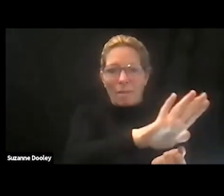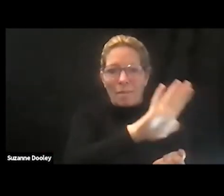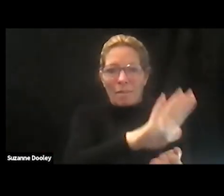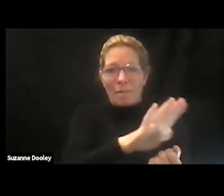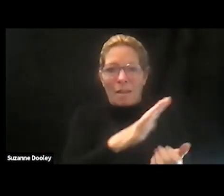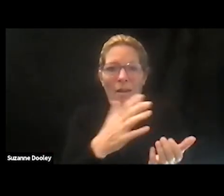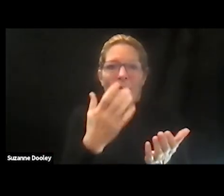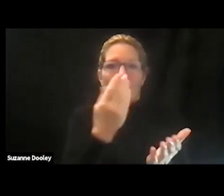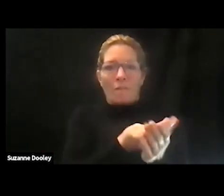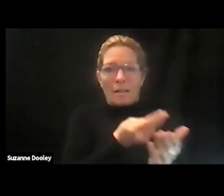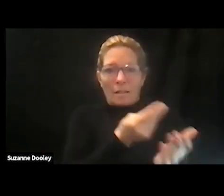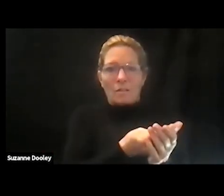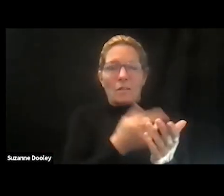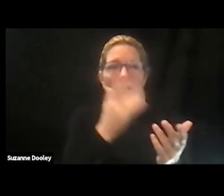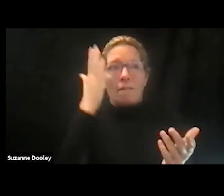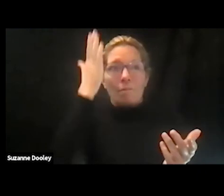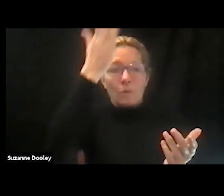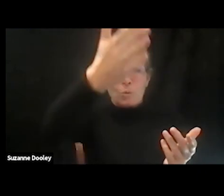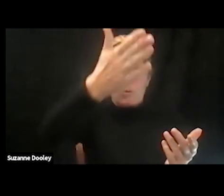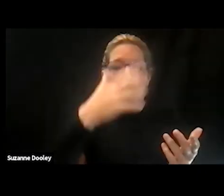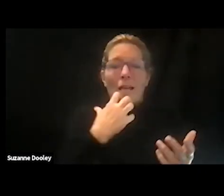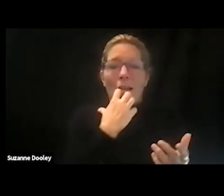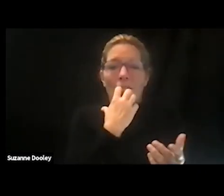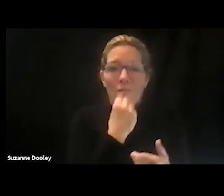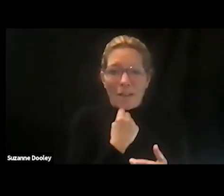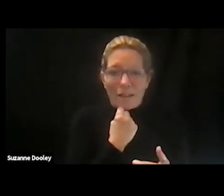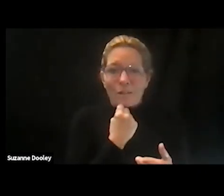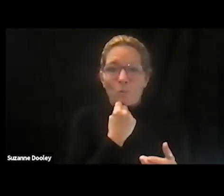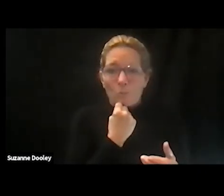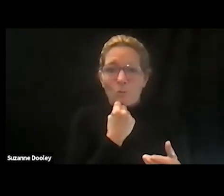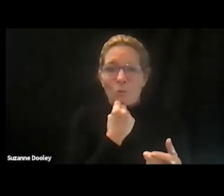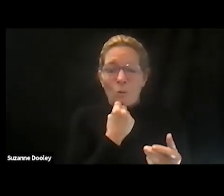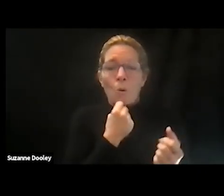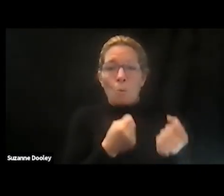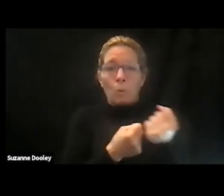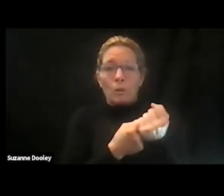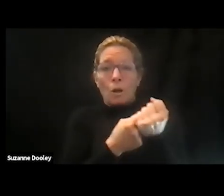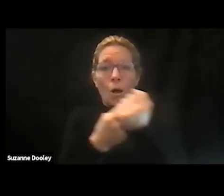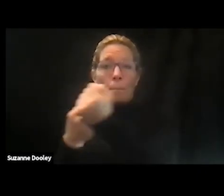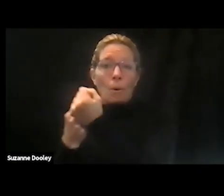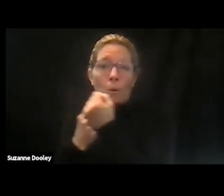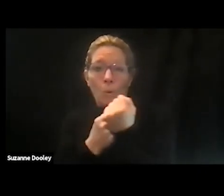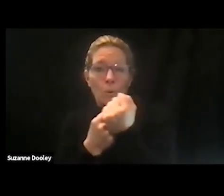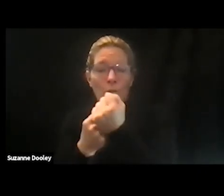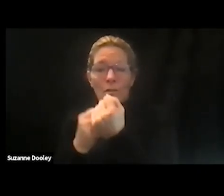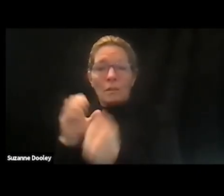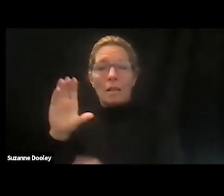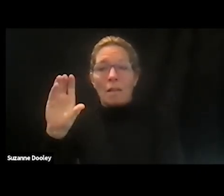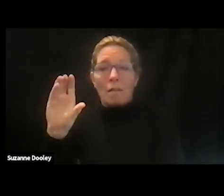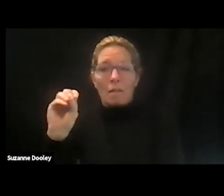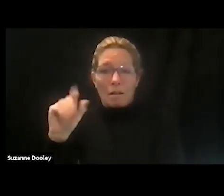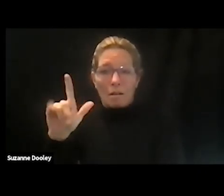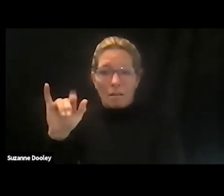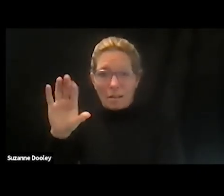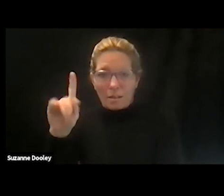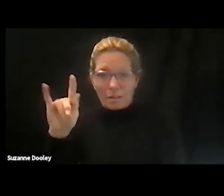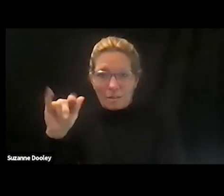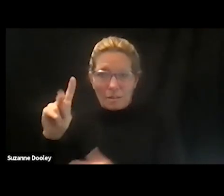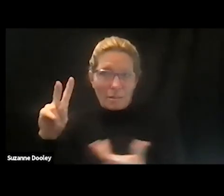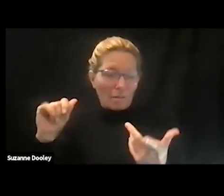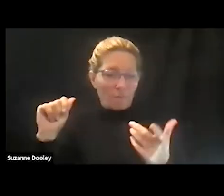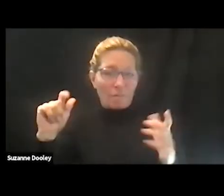and their futures and their values, which it upholds the collective. So I would say those are